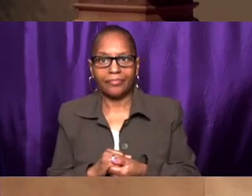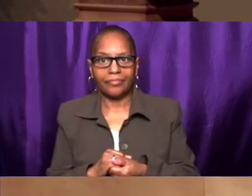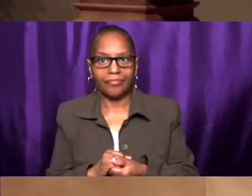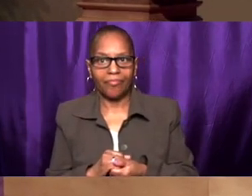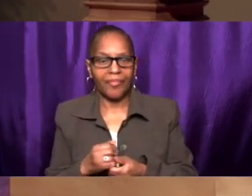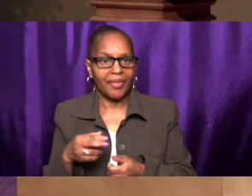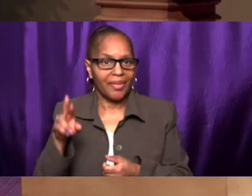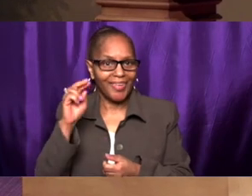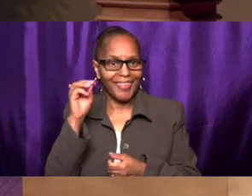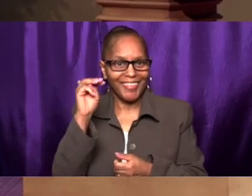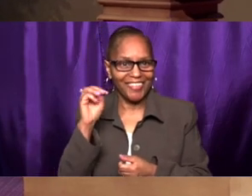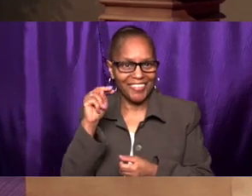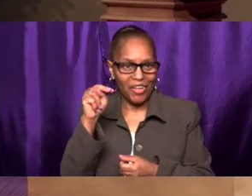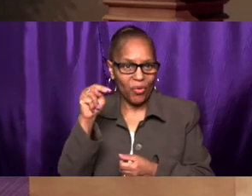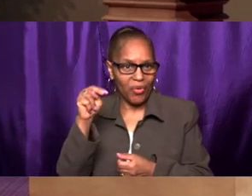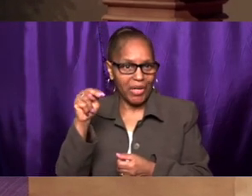Raymond.